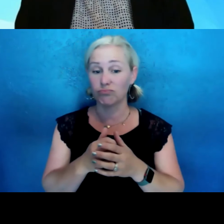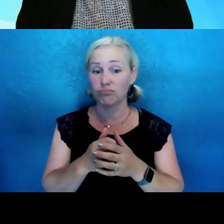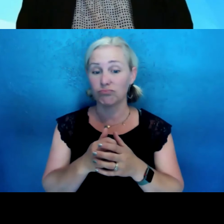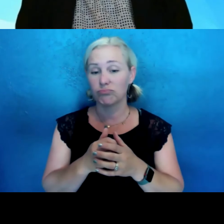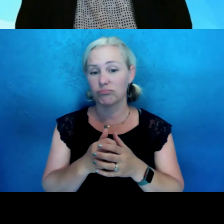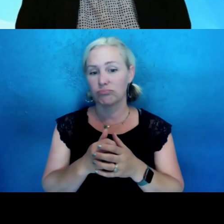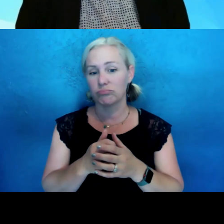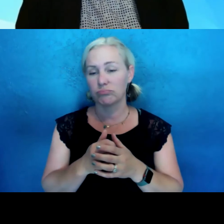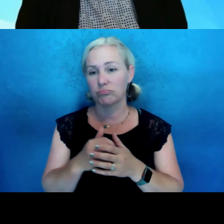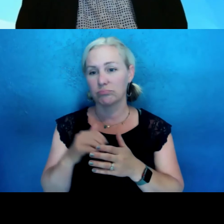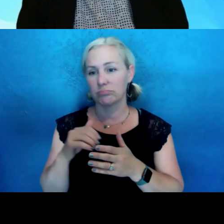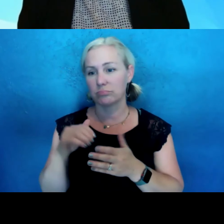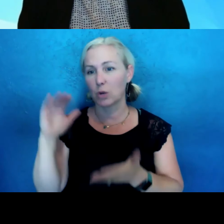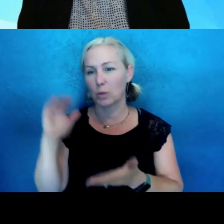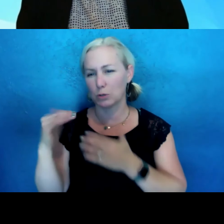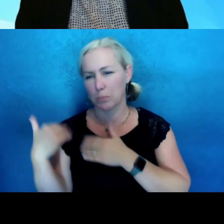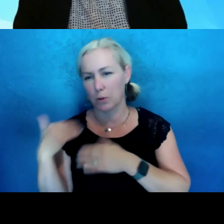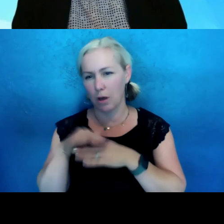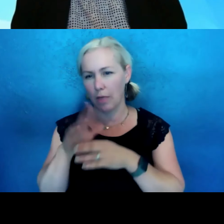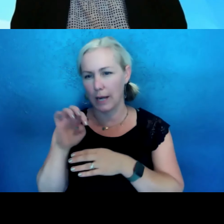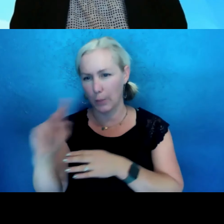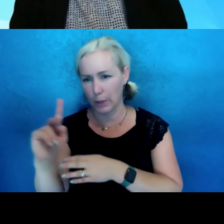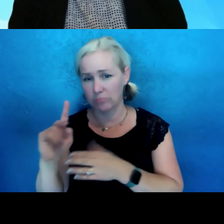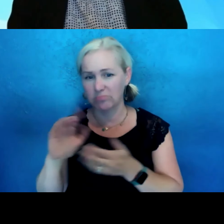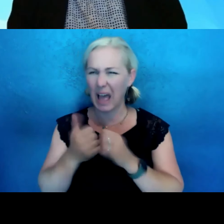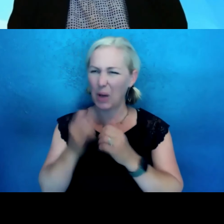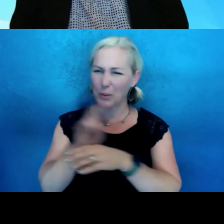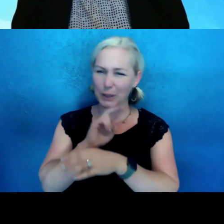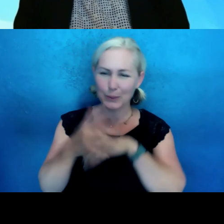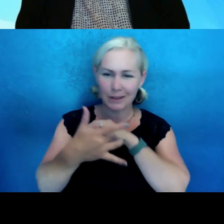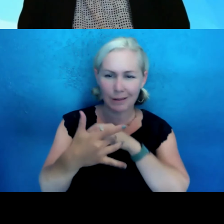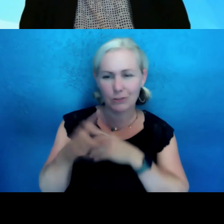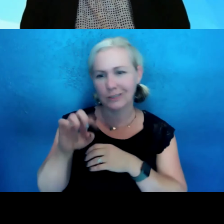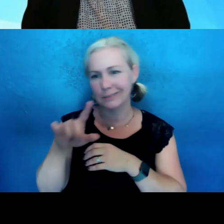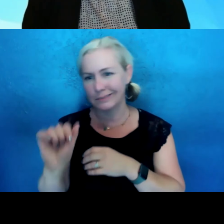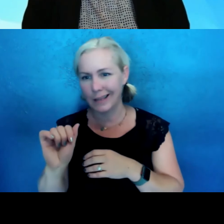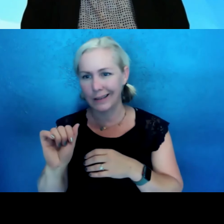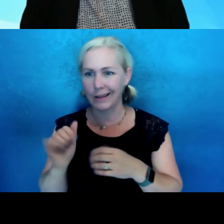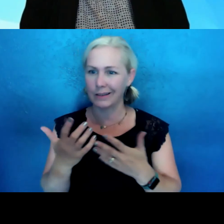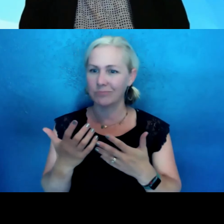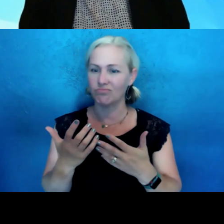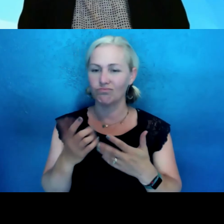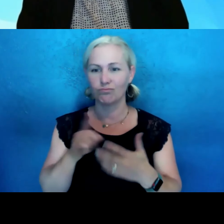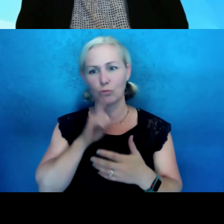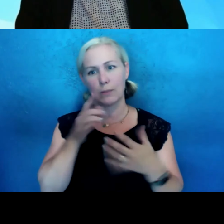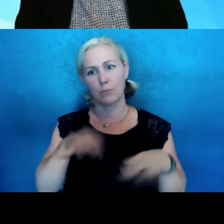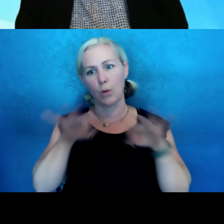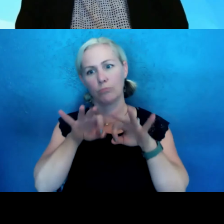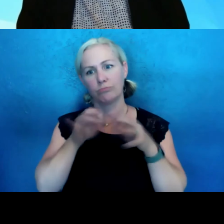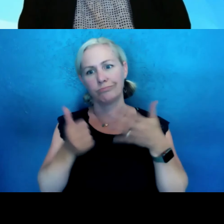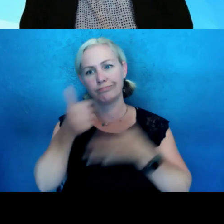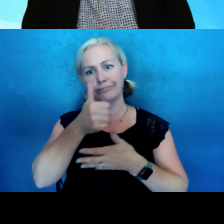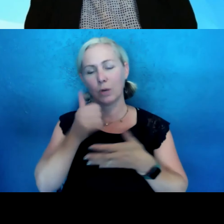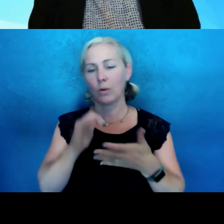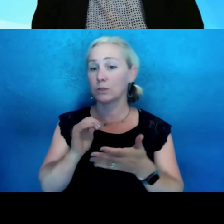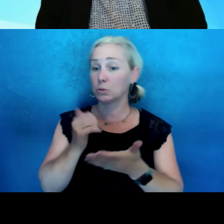on the network. So how do we use technology and data effectively as a network is one of our big priorities. And again, I want to thank my team and the AAA